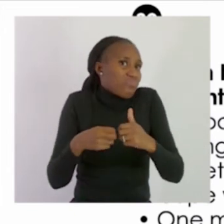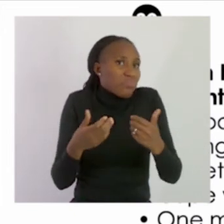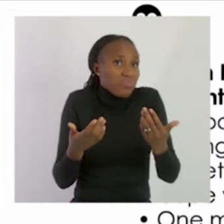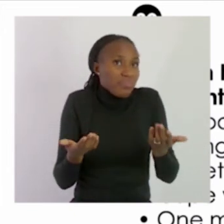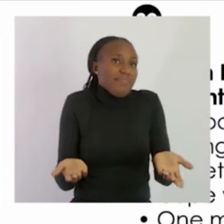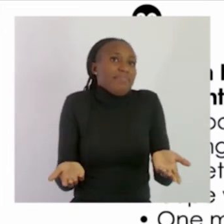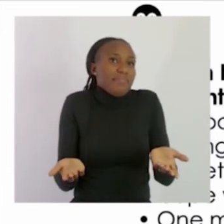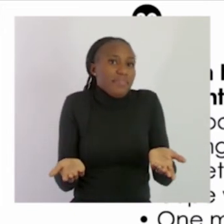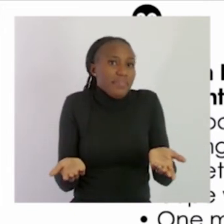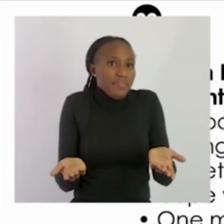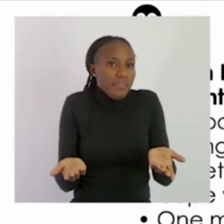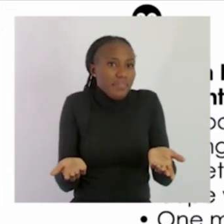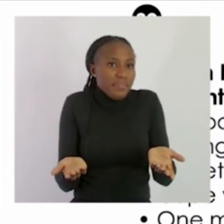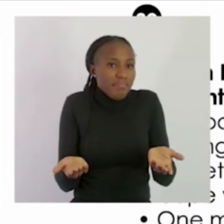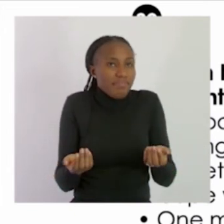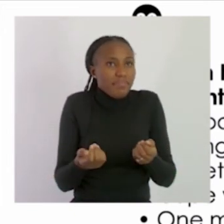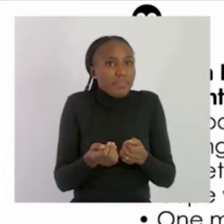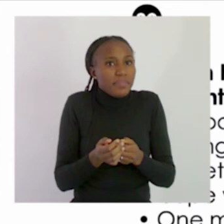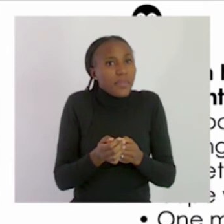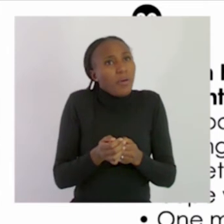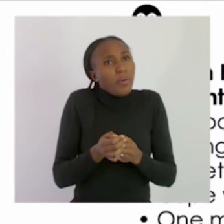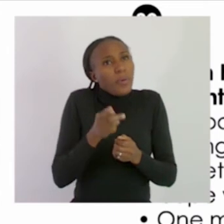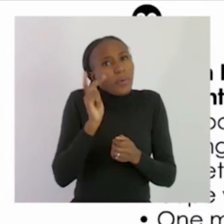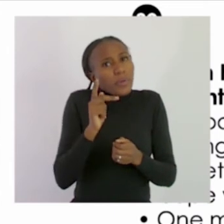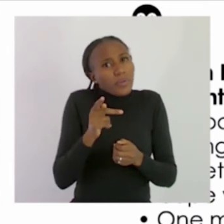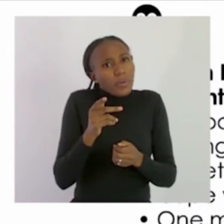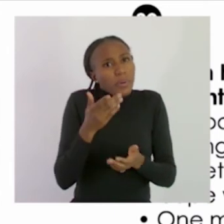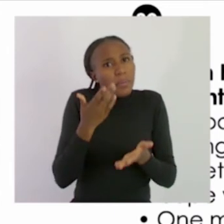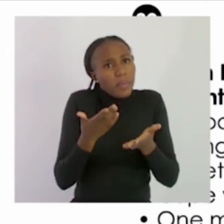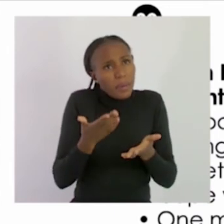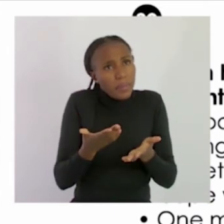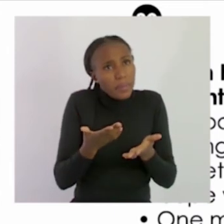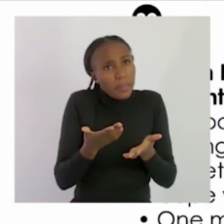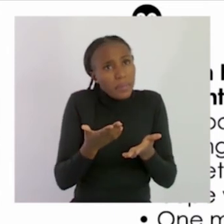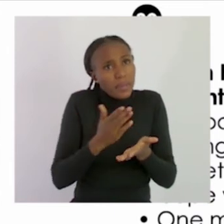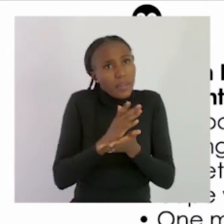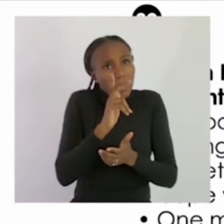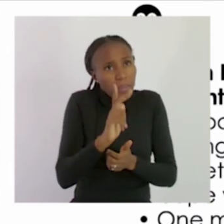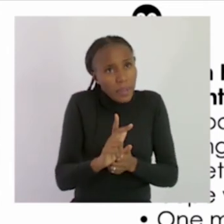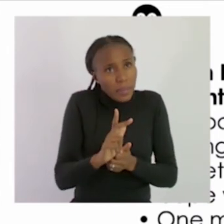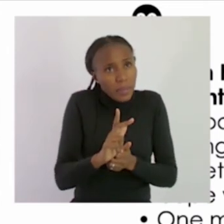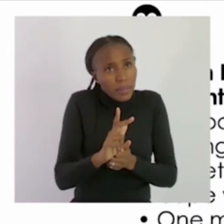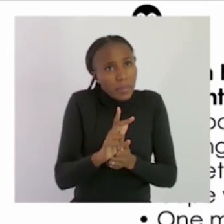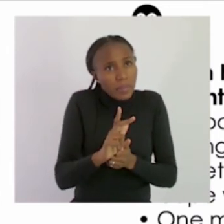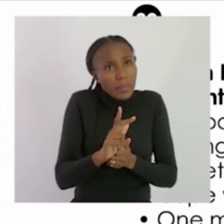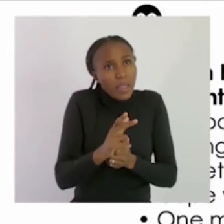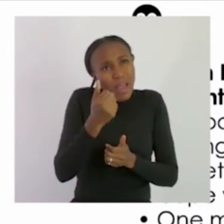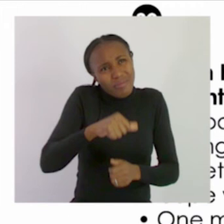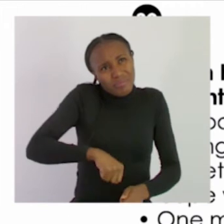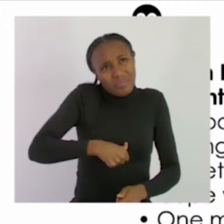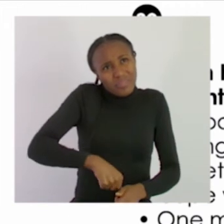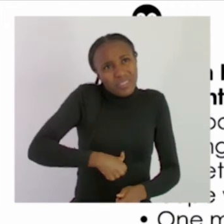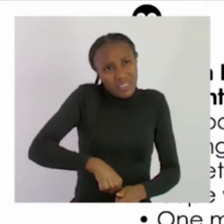have different meals. It can also be because of health. Some people might have different diseases that can avoid them from